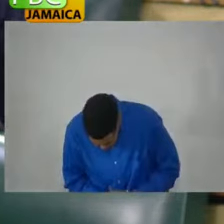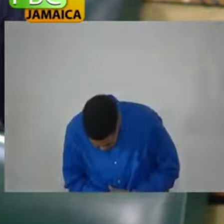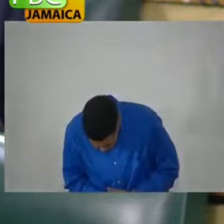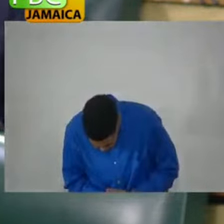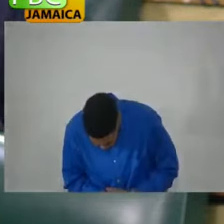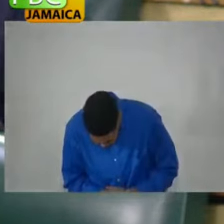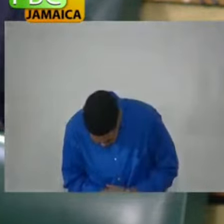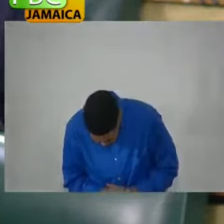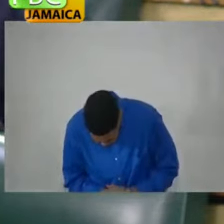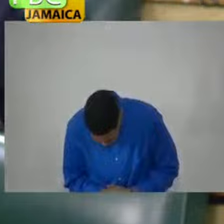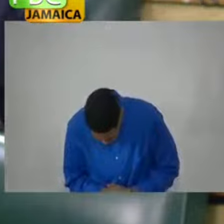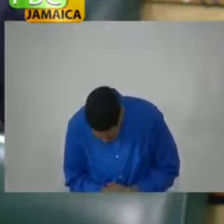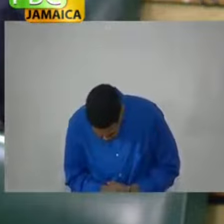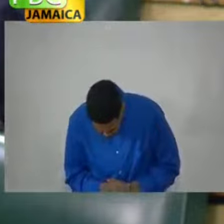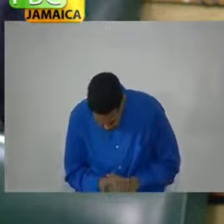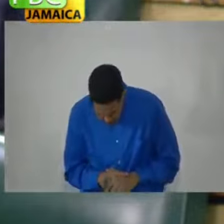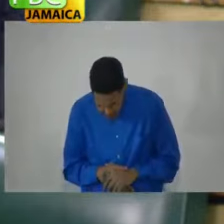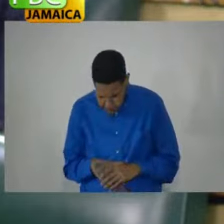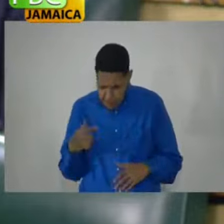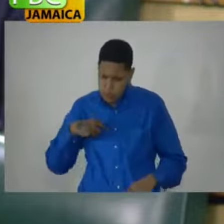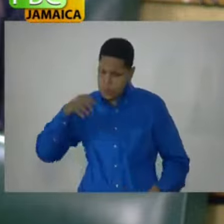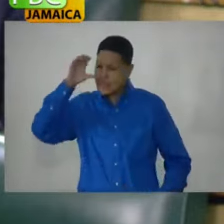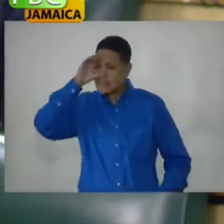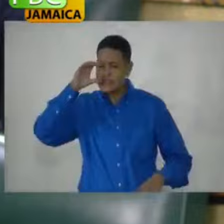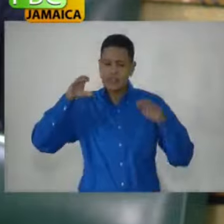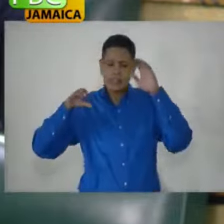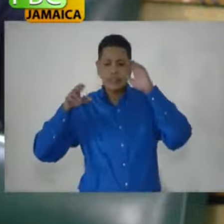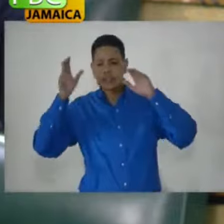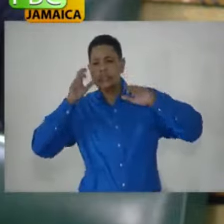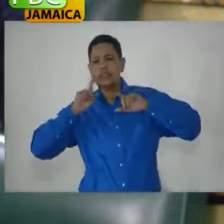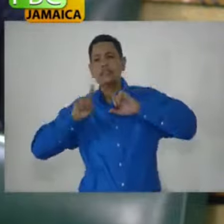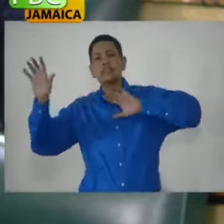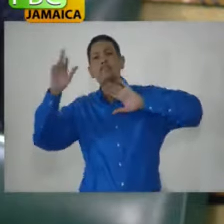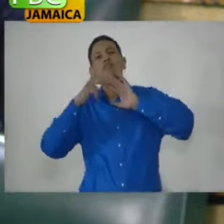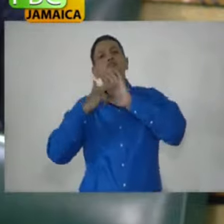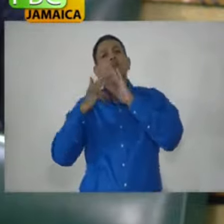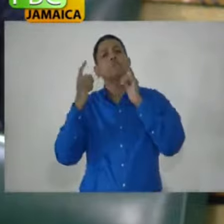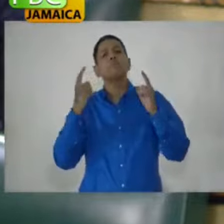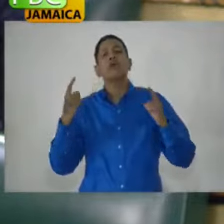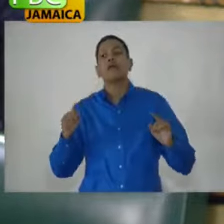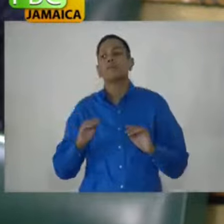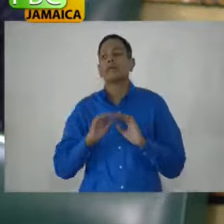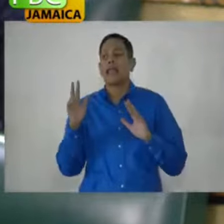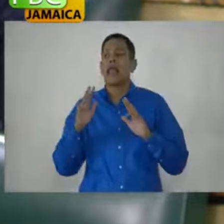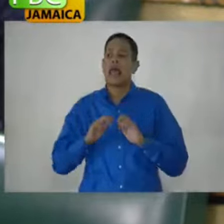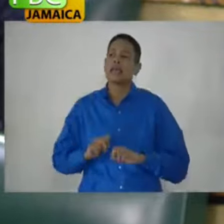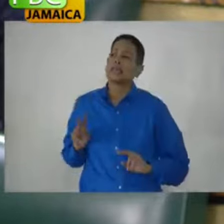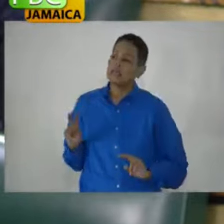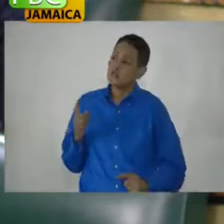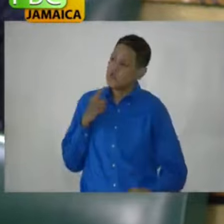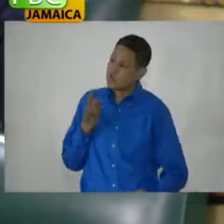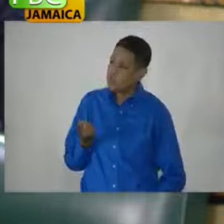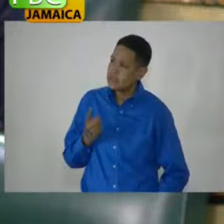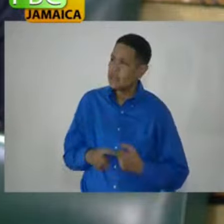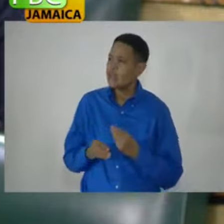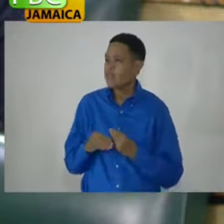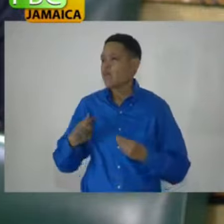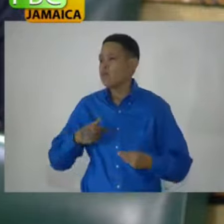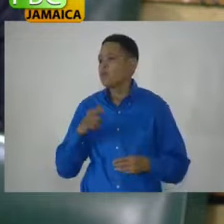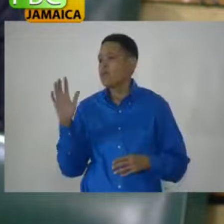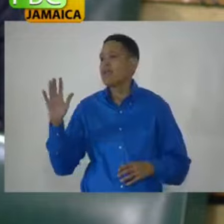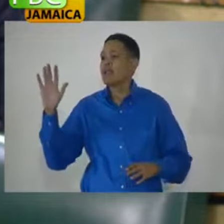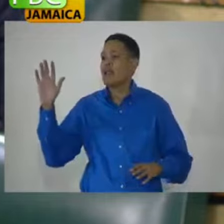government. We listened to the various representations, clearly assess them, and where